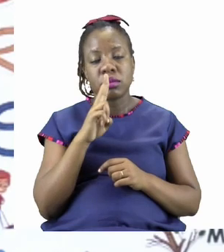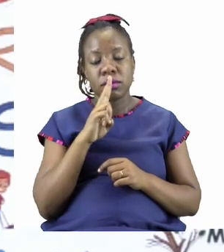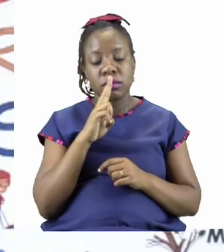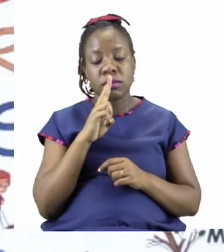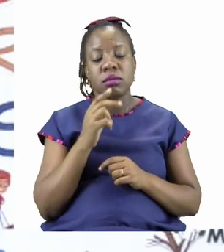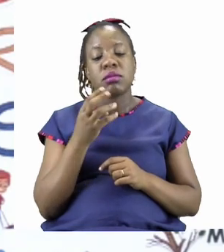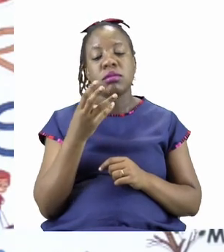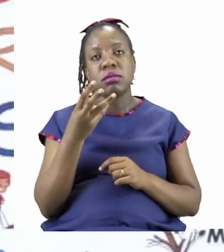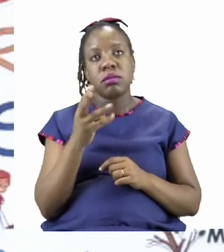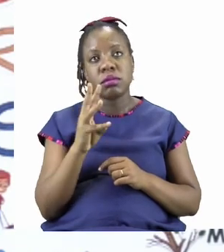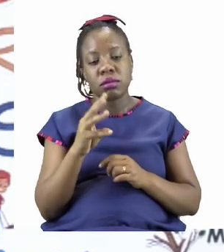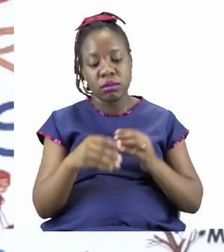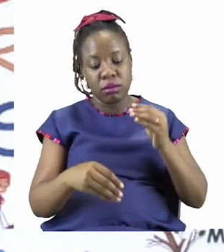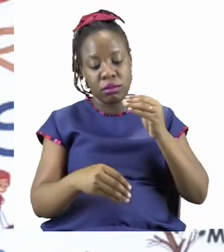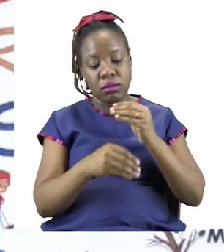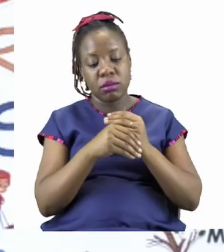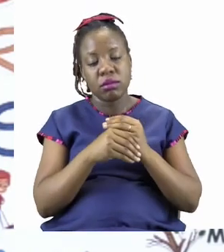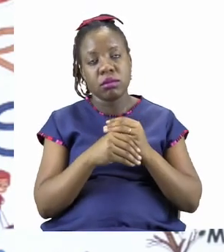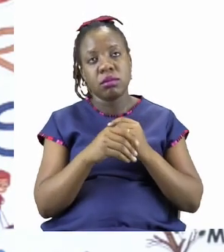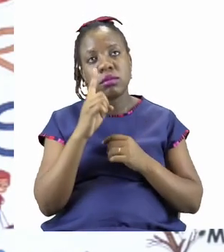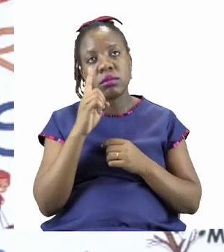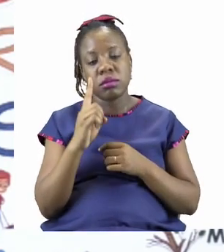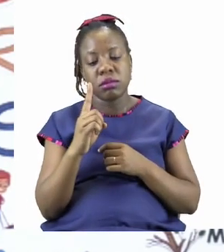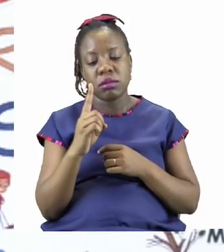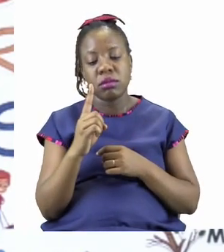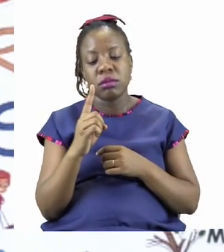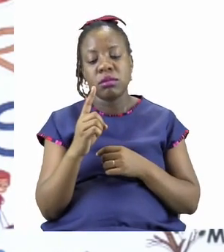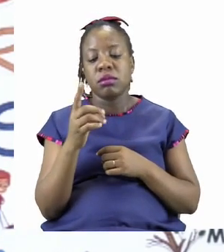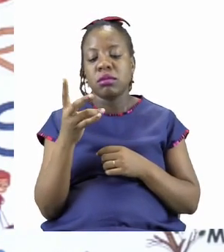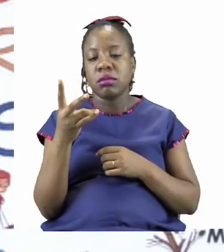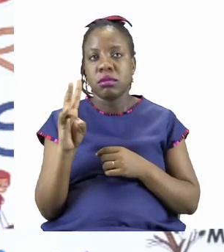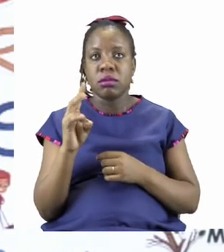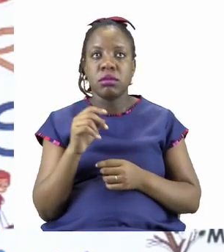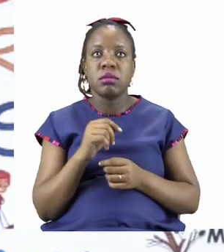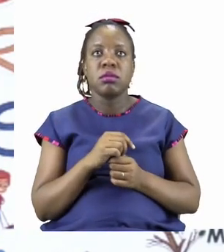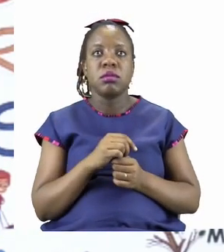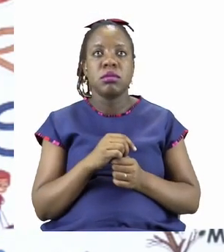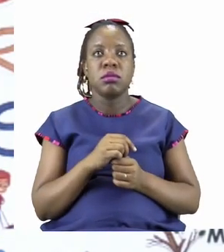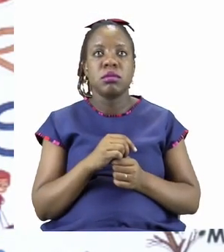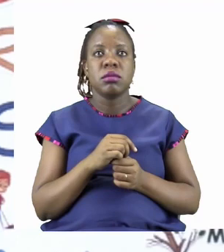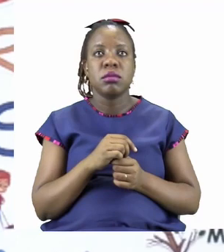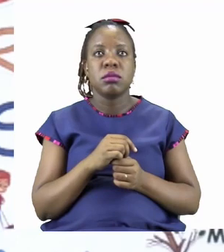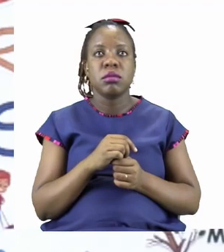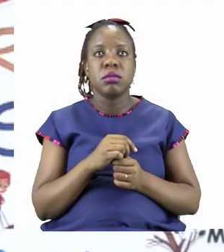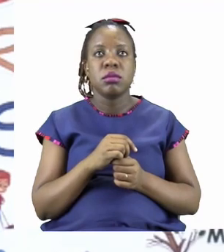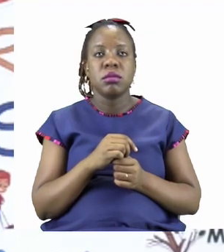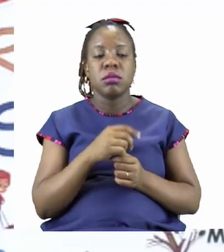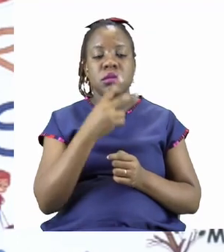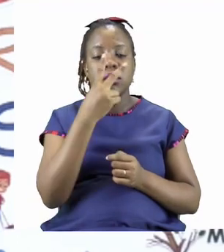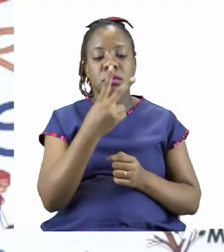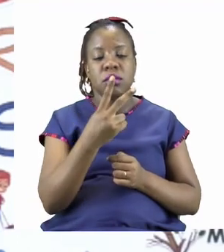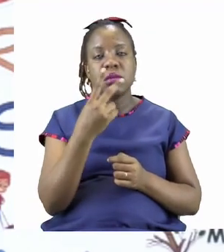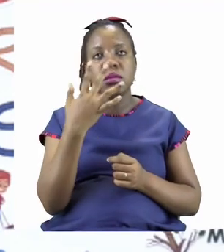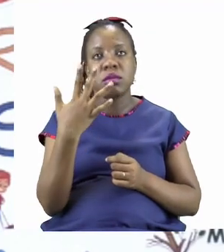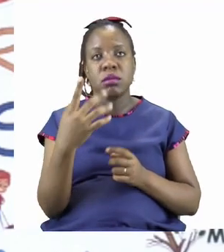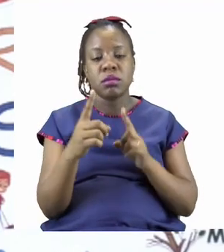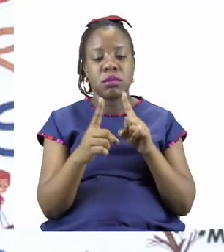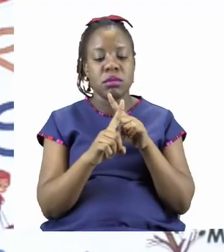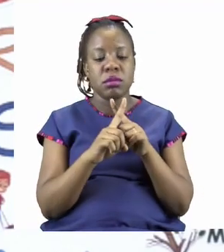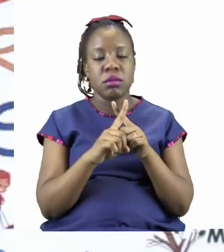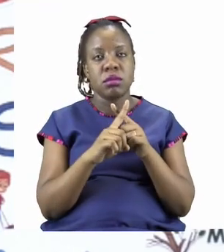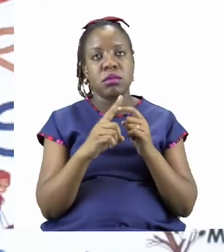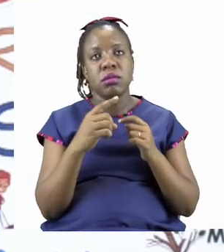1 is equal to 7. So there we have our number for the sum. 25